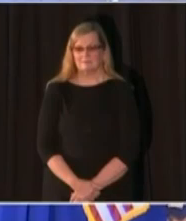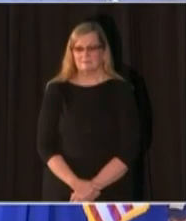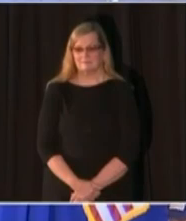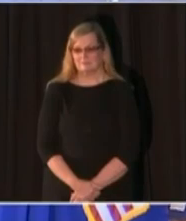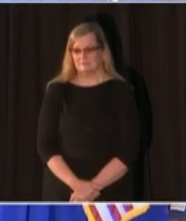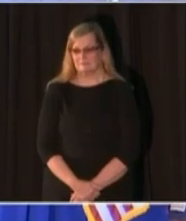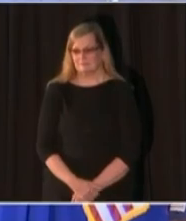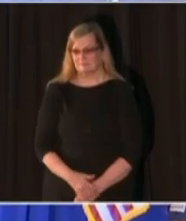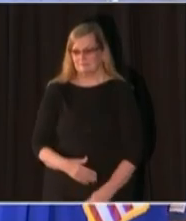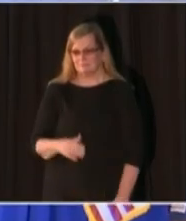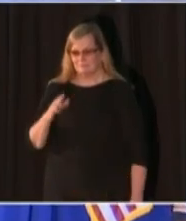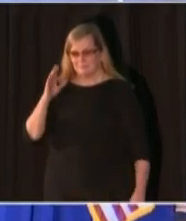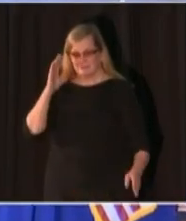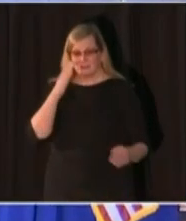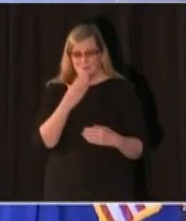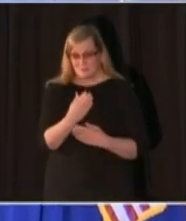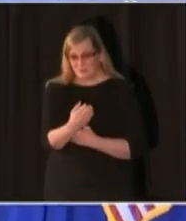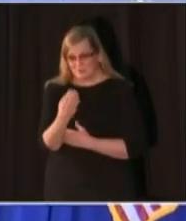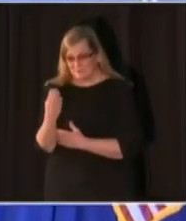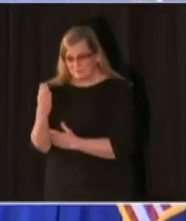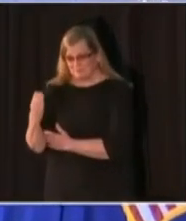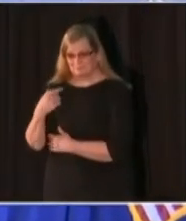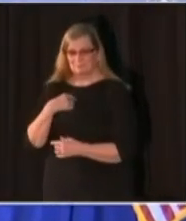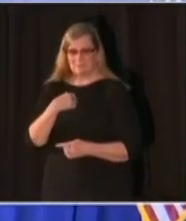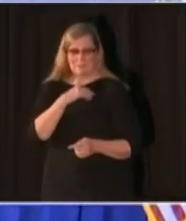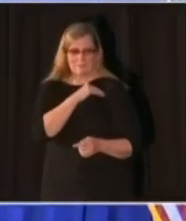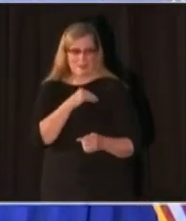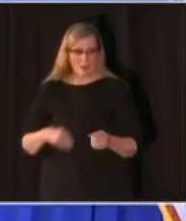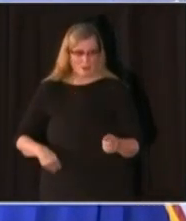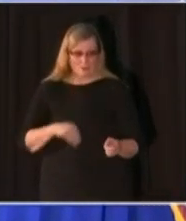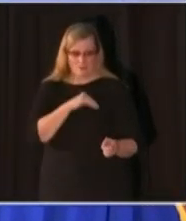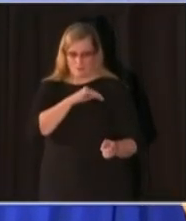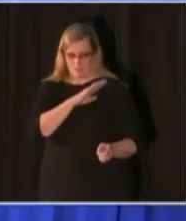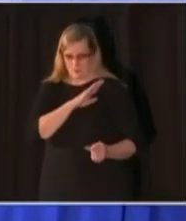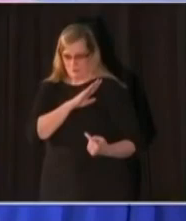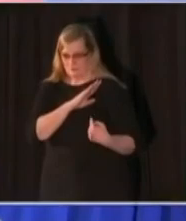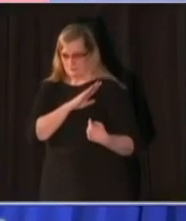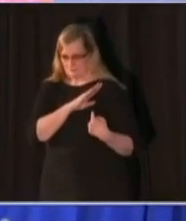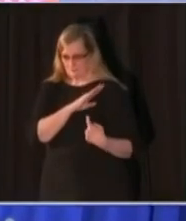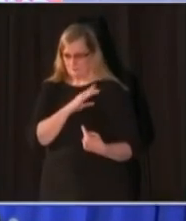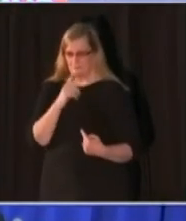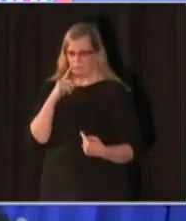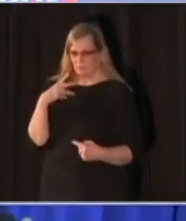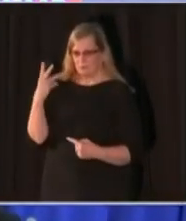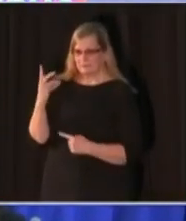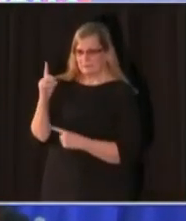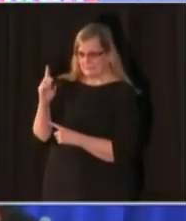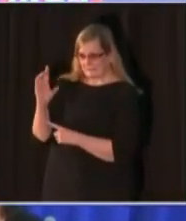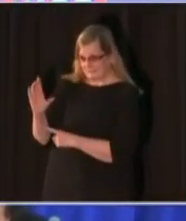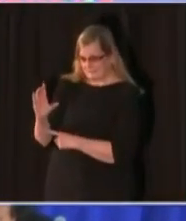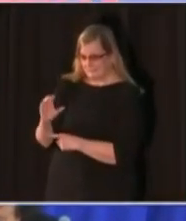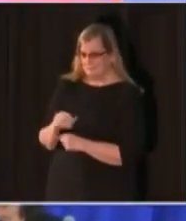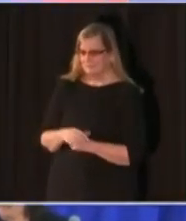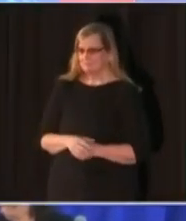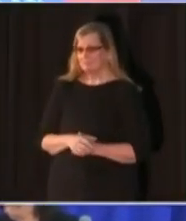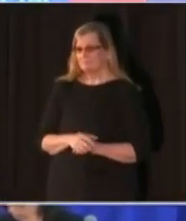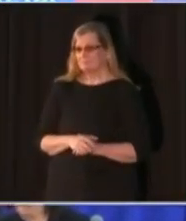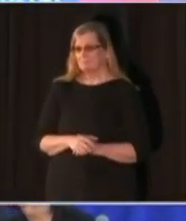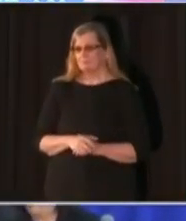Good morning. I'm Muriel Bowser. I'm the mayor of Washington, D.C. I want to begin by wishing a